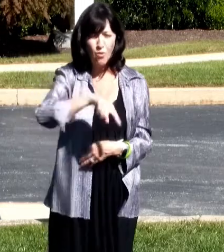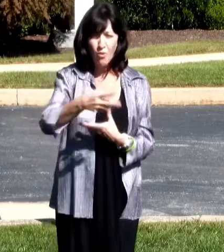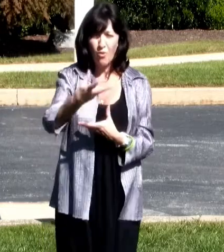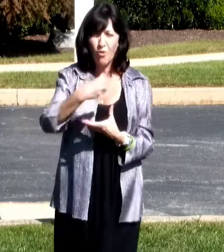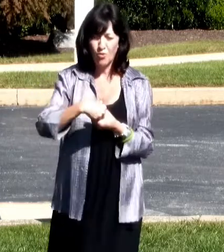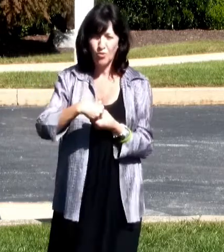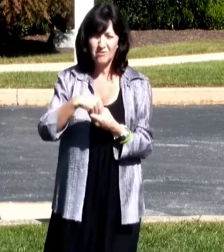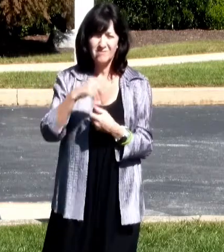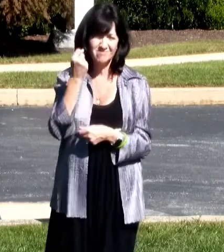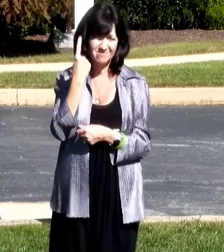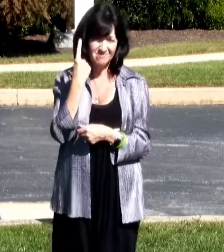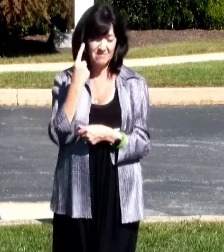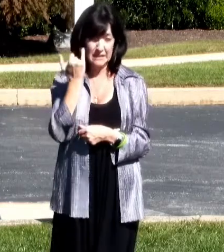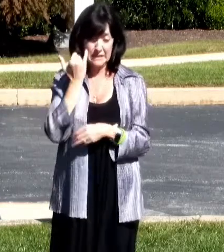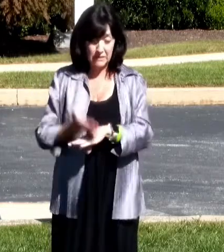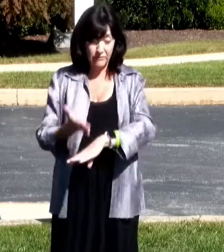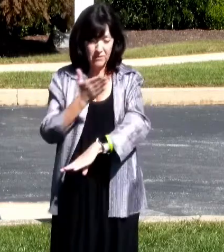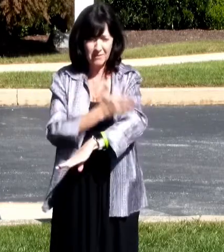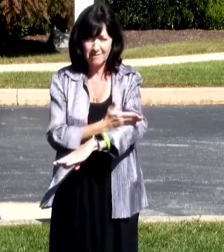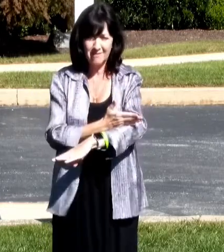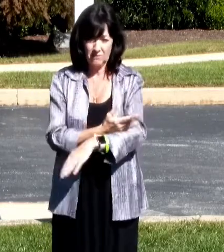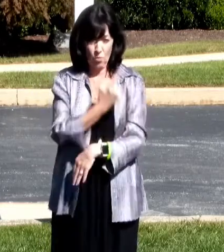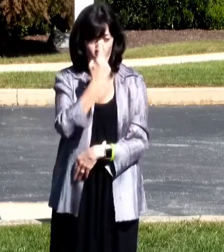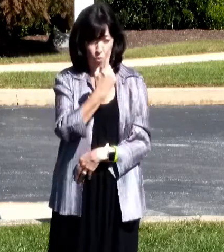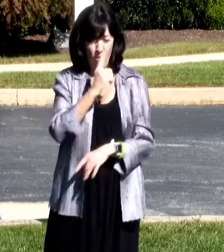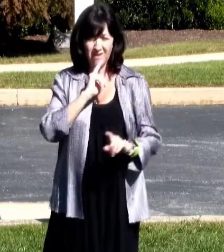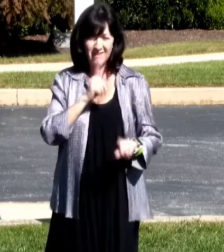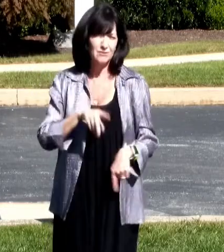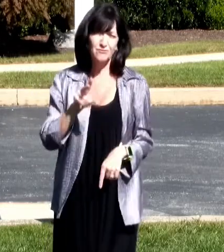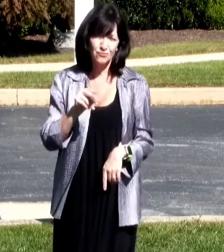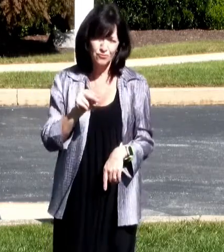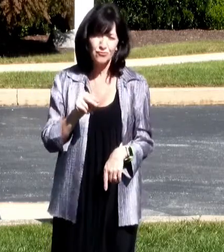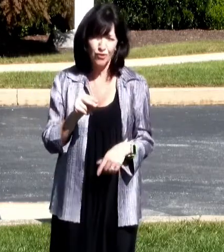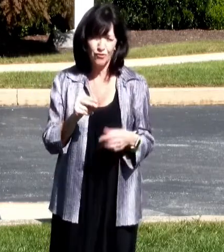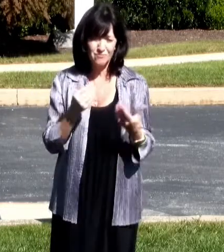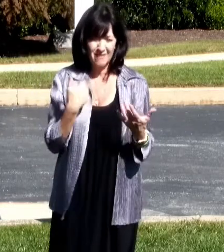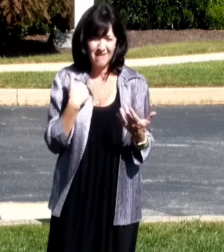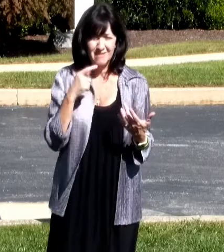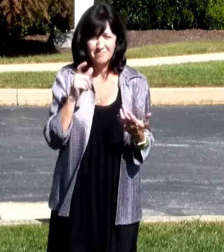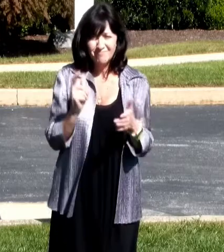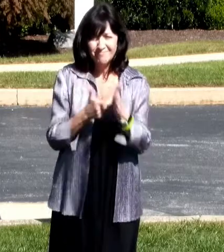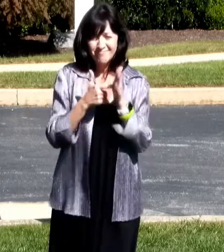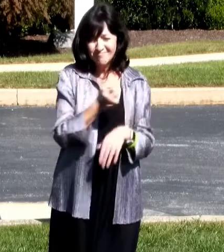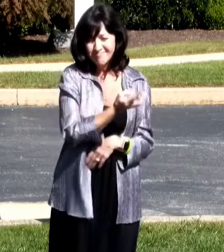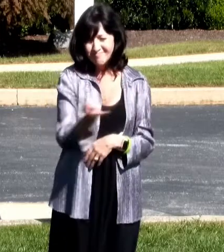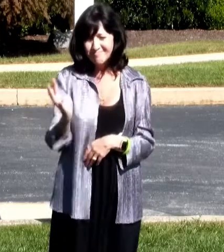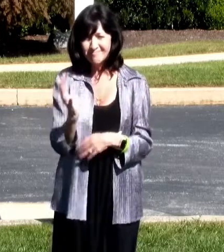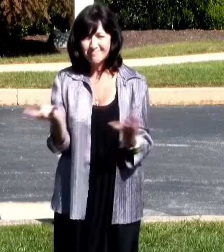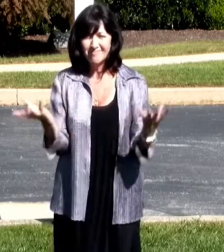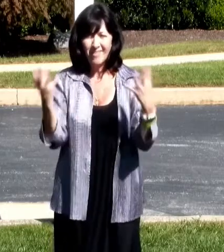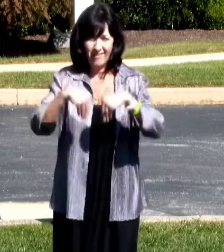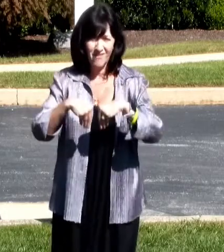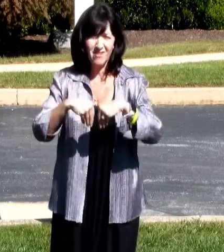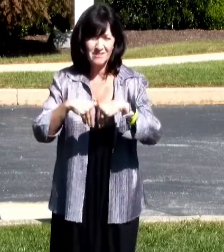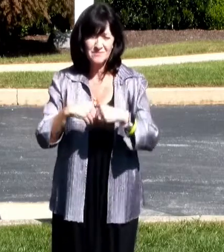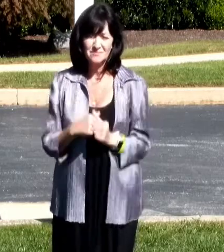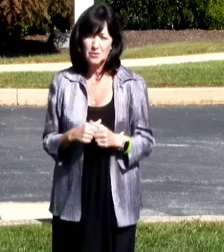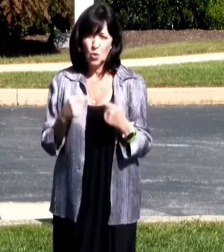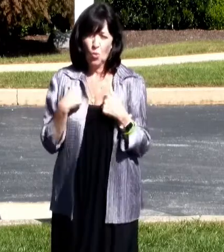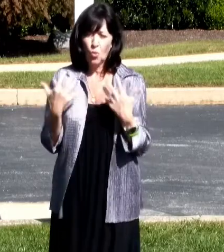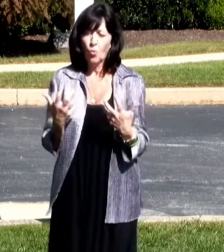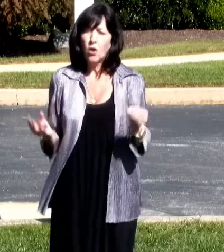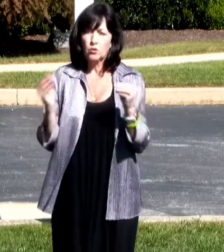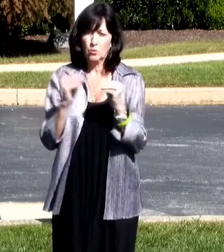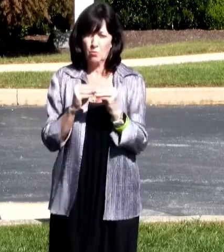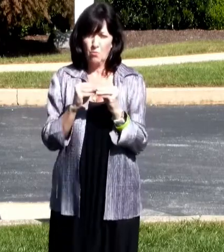a collaborative approach. So with this partnership and the involvement of our stakeholders, we're moving toward a healthier Delaware.